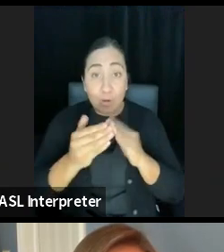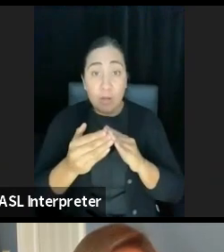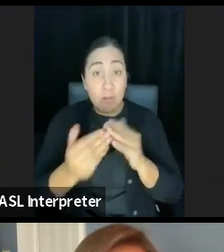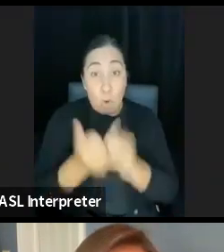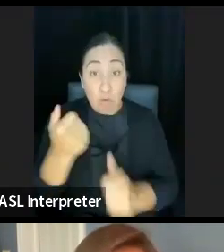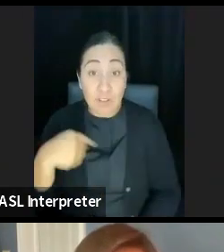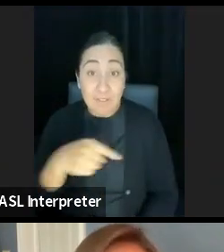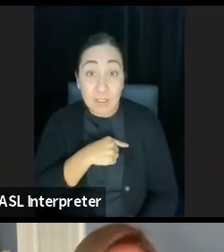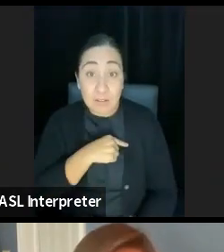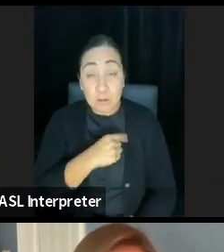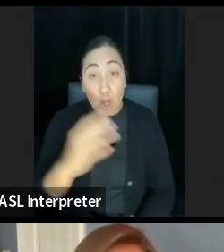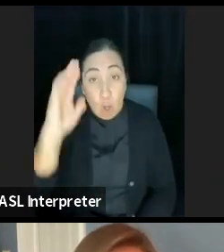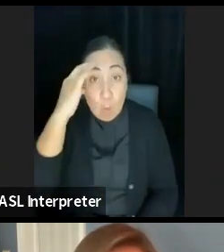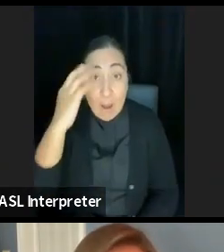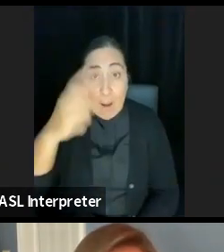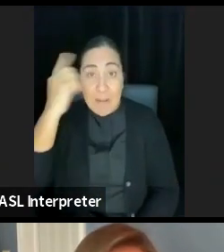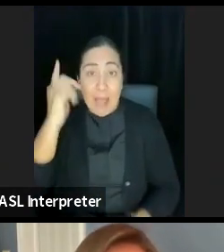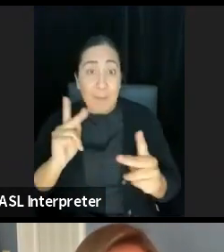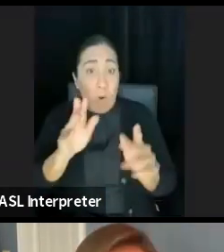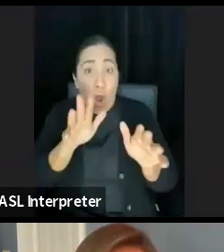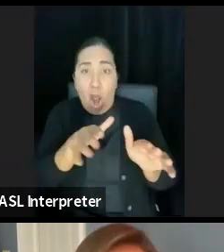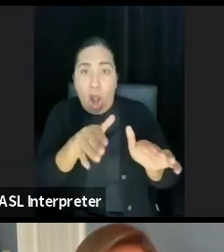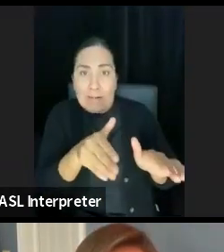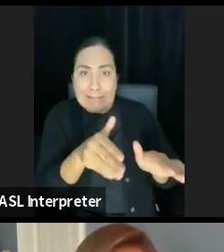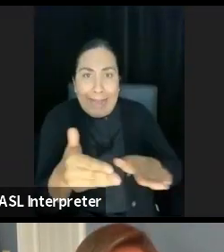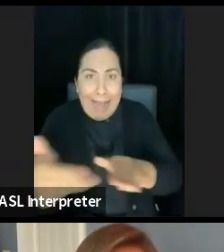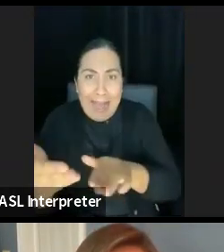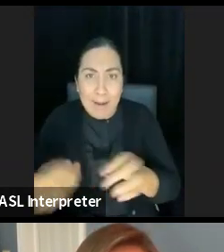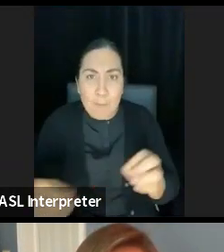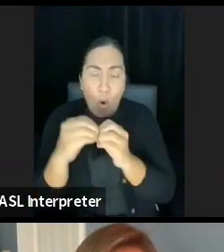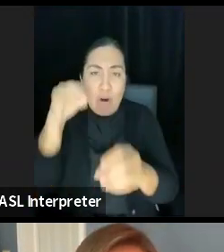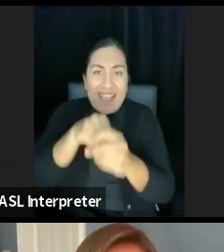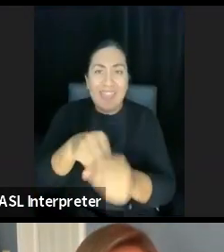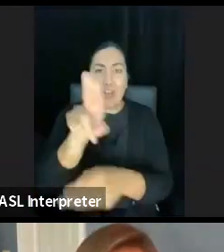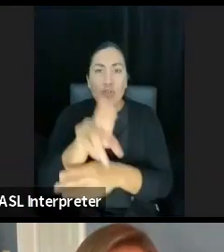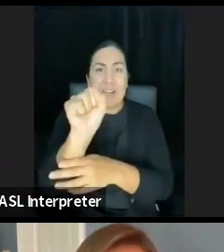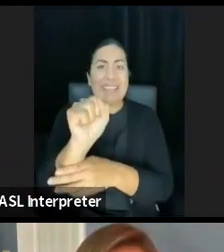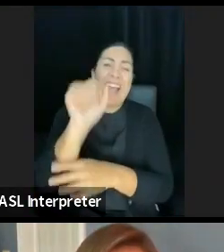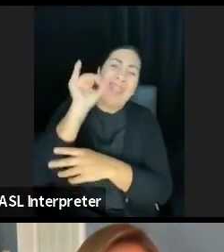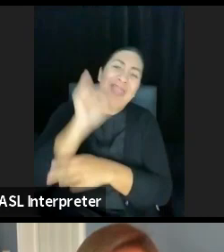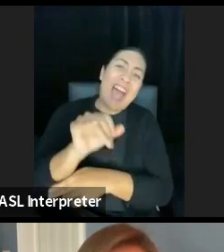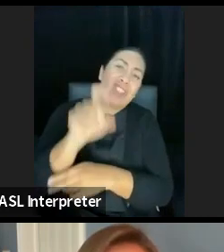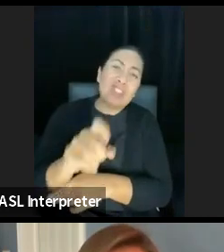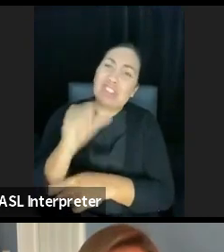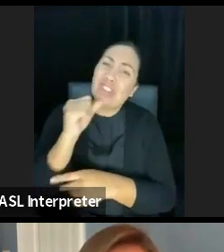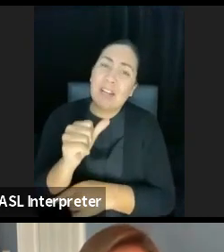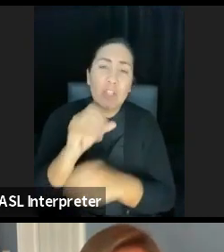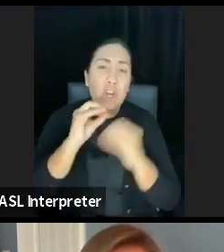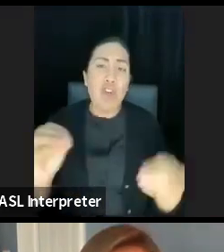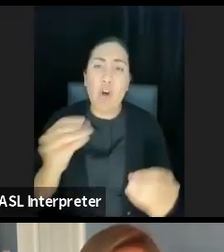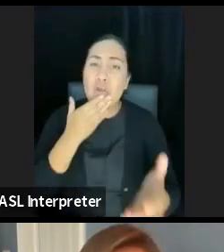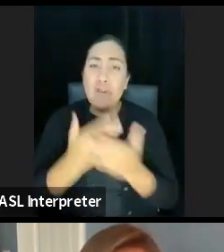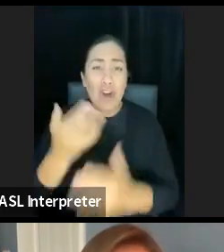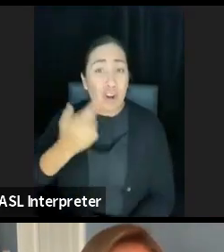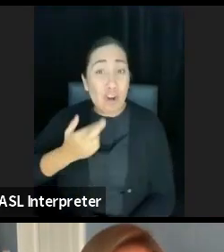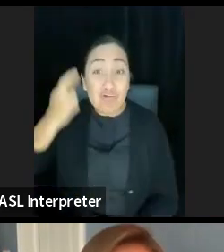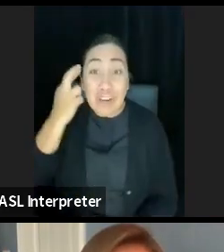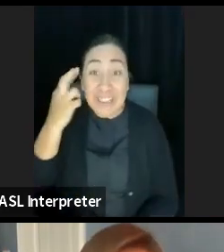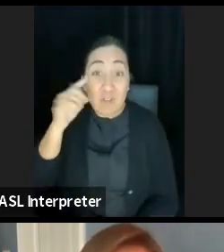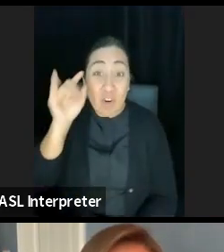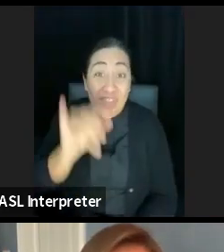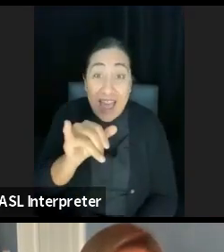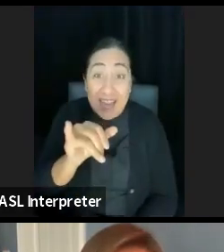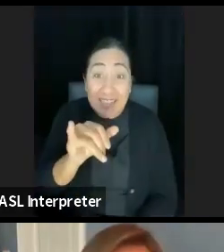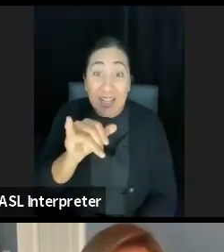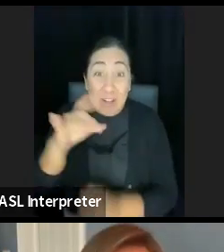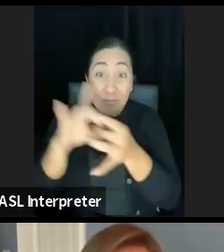more. Black people are dying more in the United States, and that should not, there's no good reason for that in terms of science.